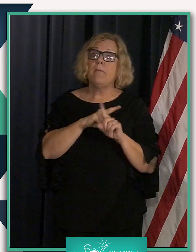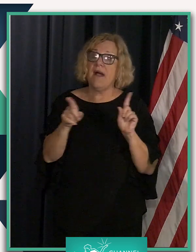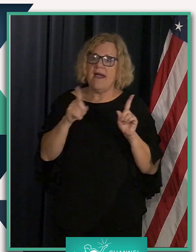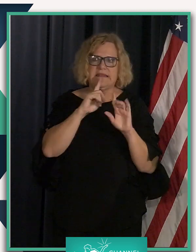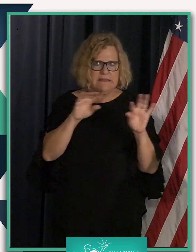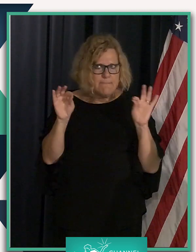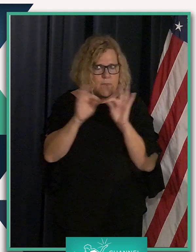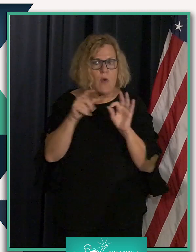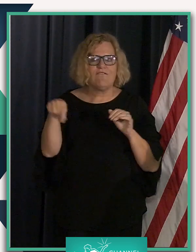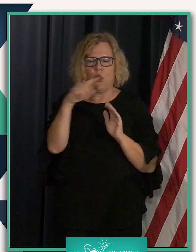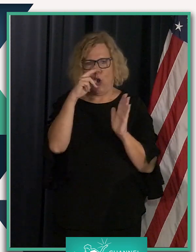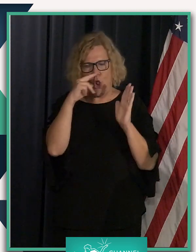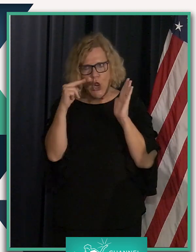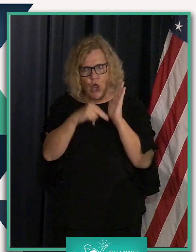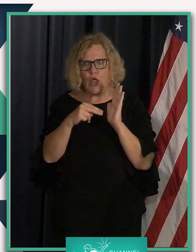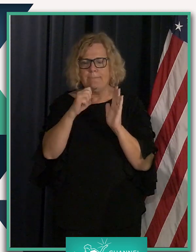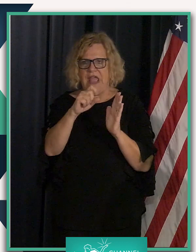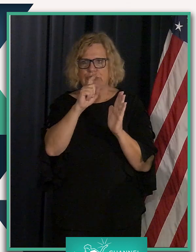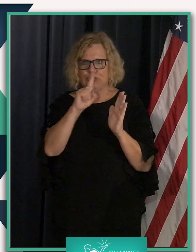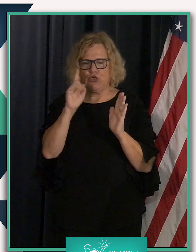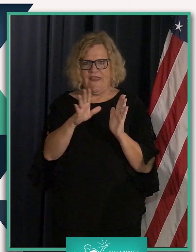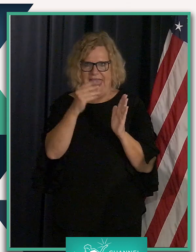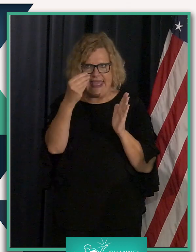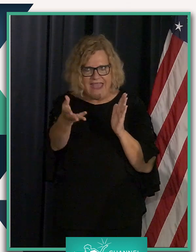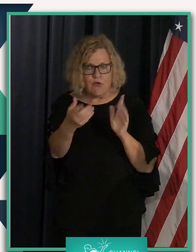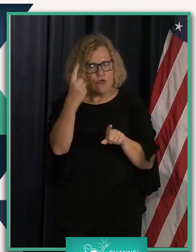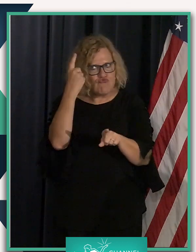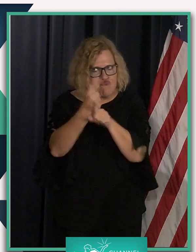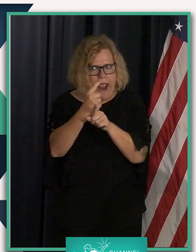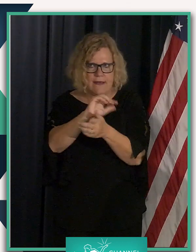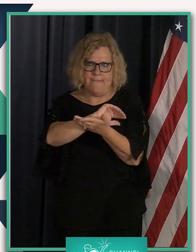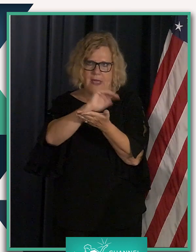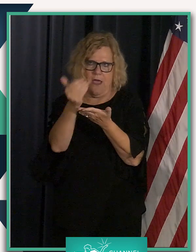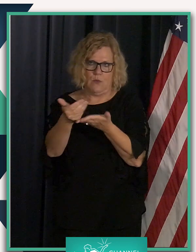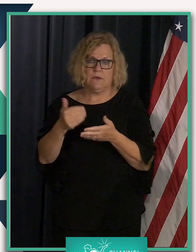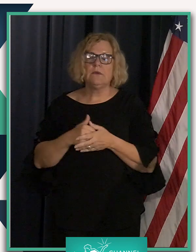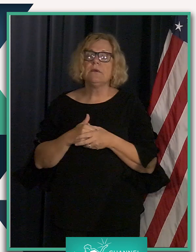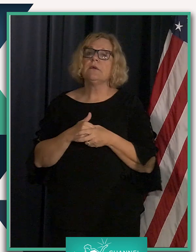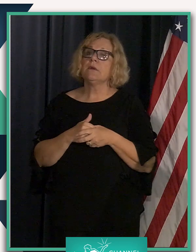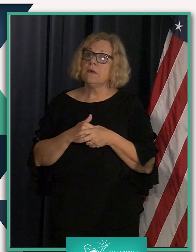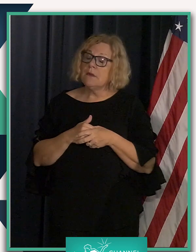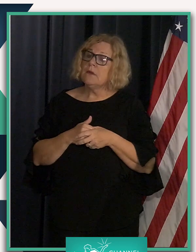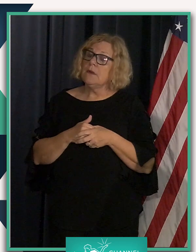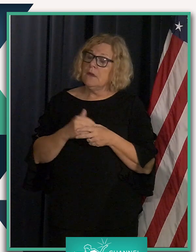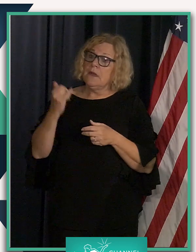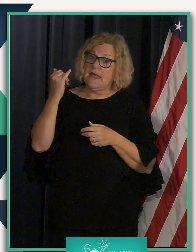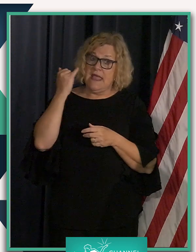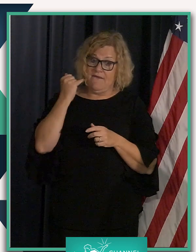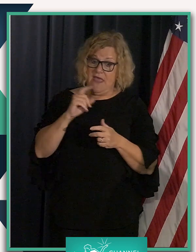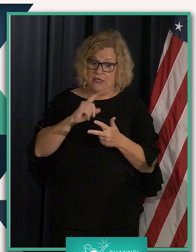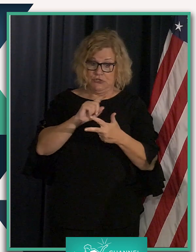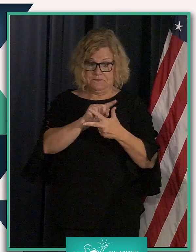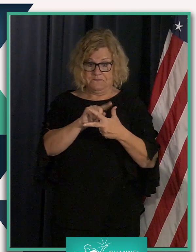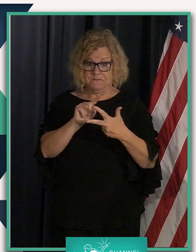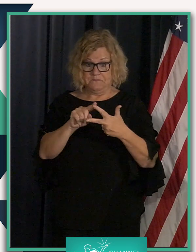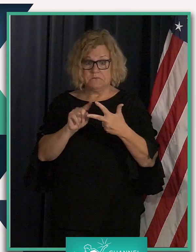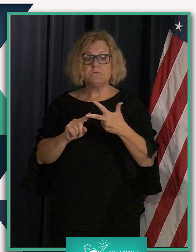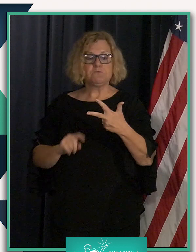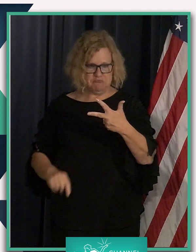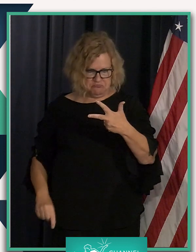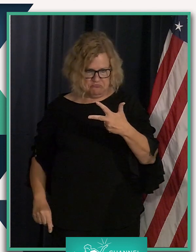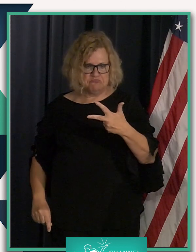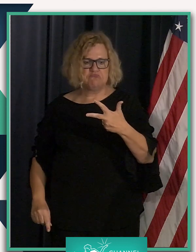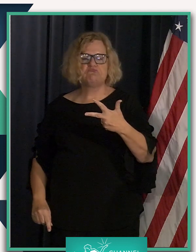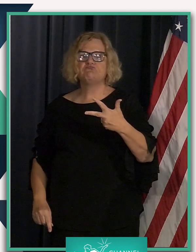it's important for you to look and make sure they gave you the right amount. So if the answer to all 3 of those things, 3 things